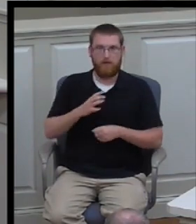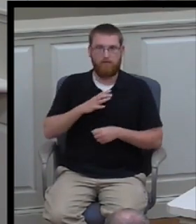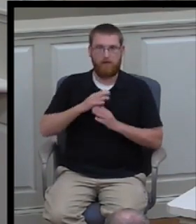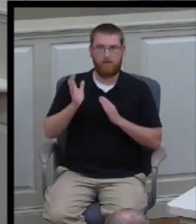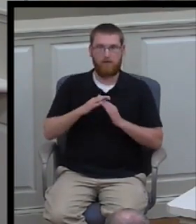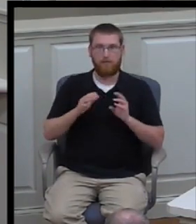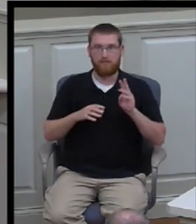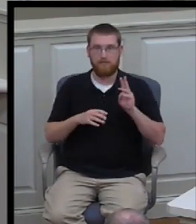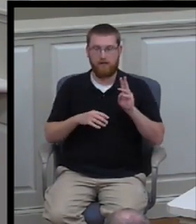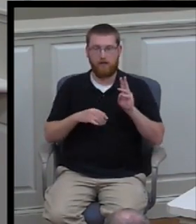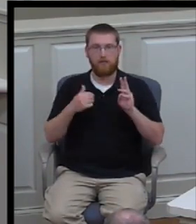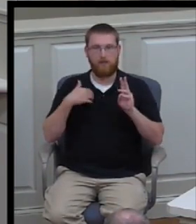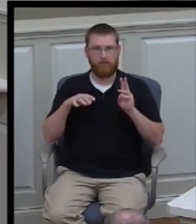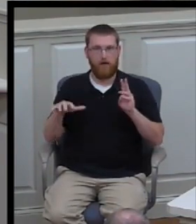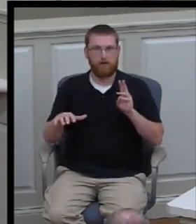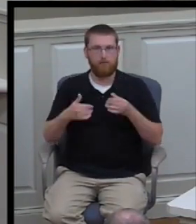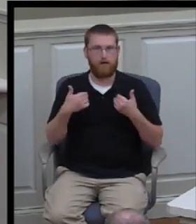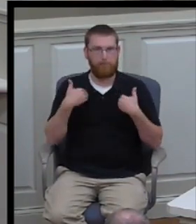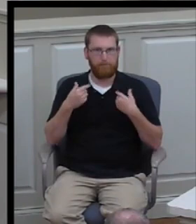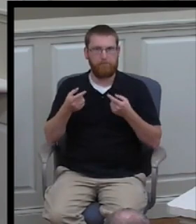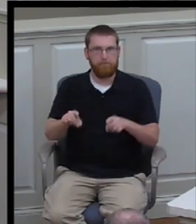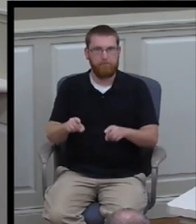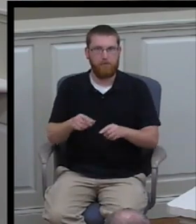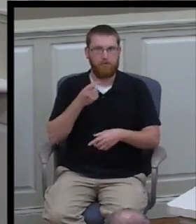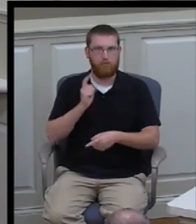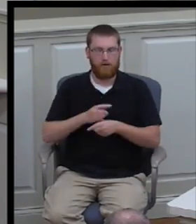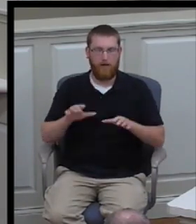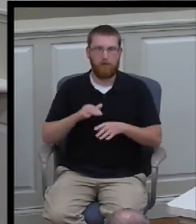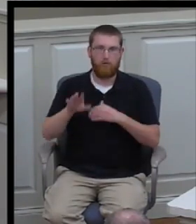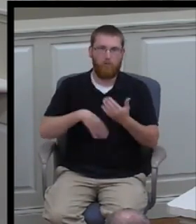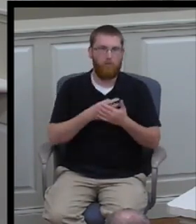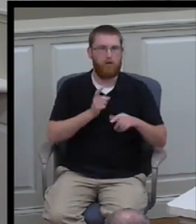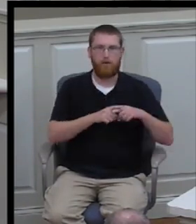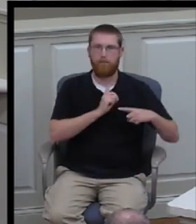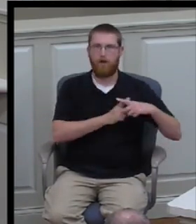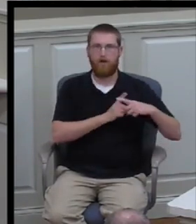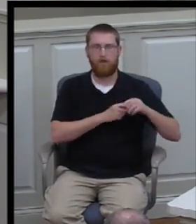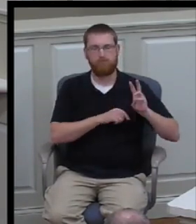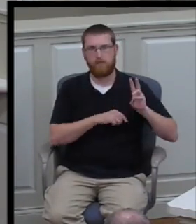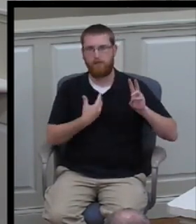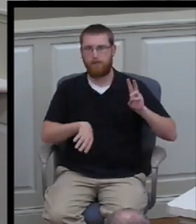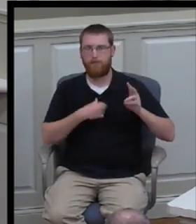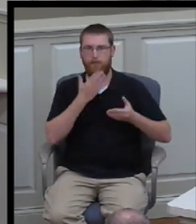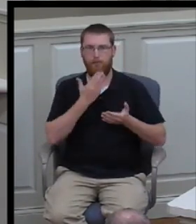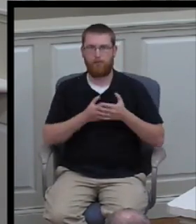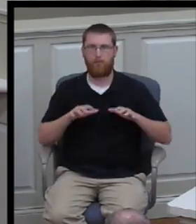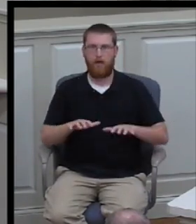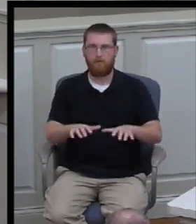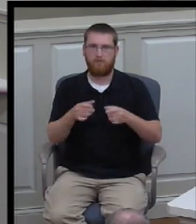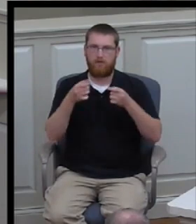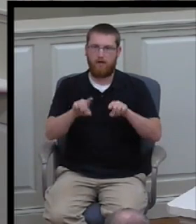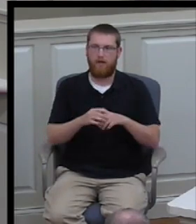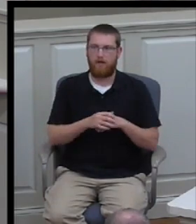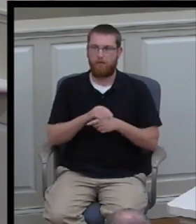6, there's action happening. There's action happening on all 10, but really, really positive on the top 6, and I think that that's great.